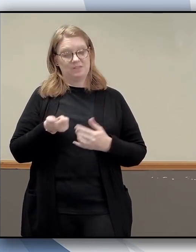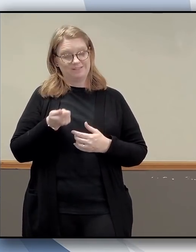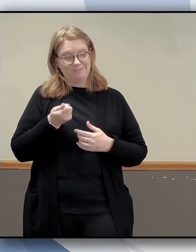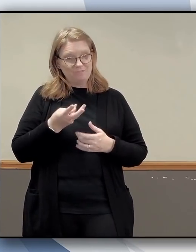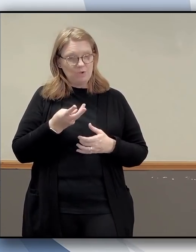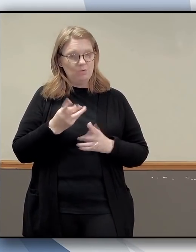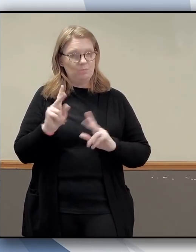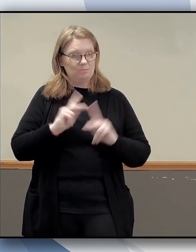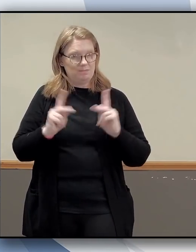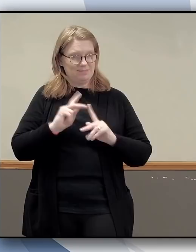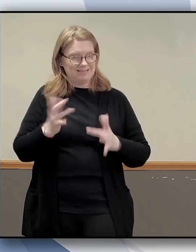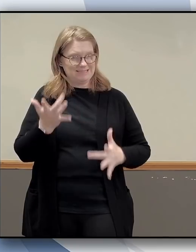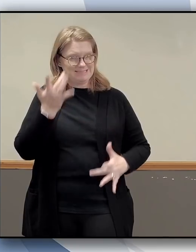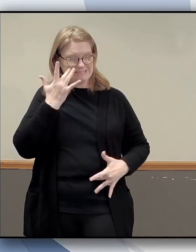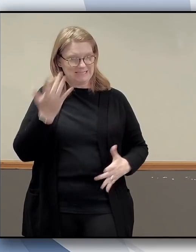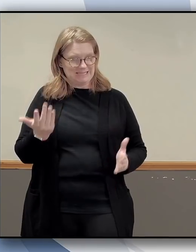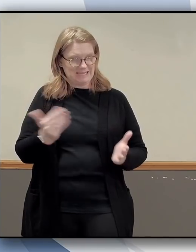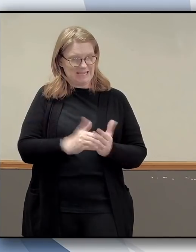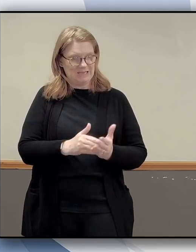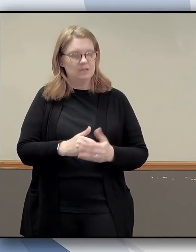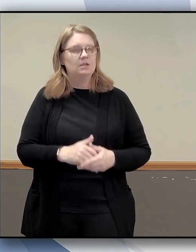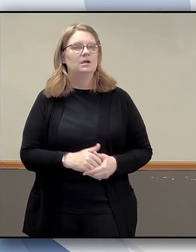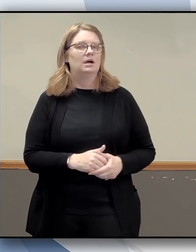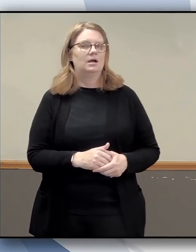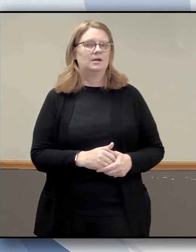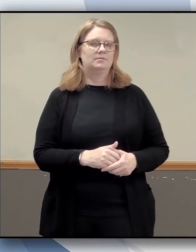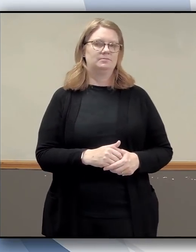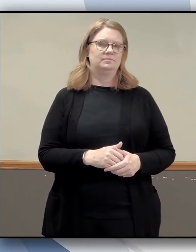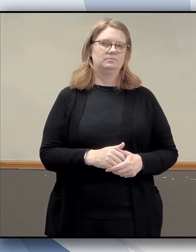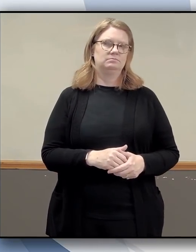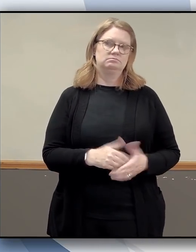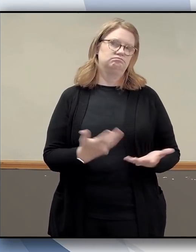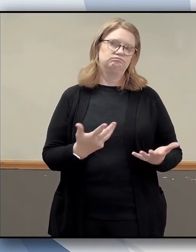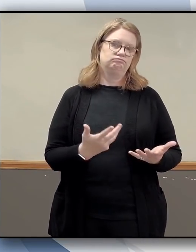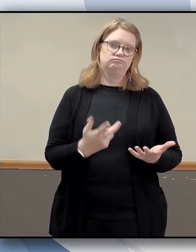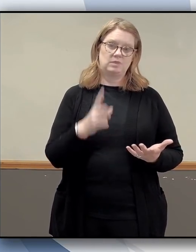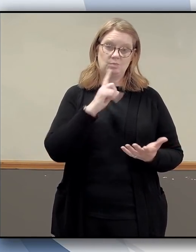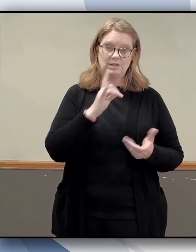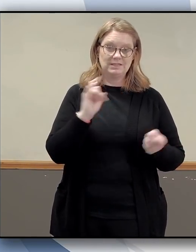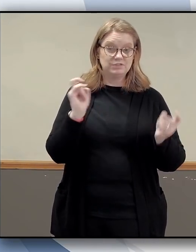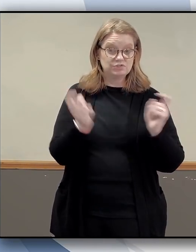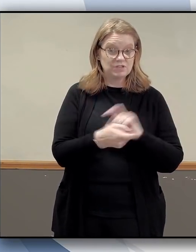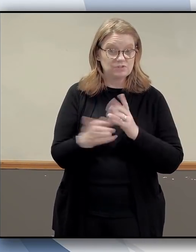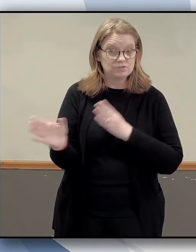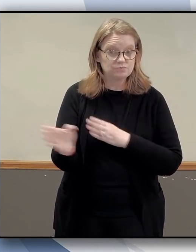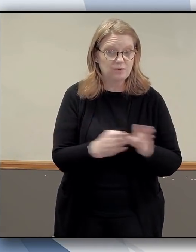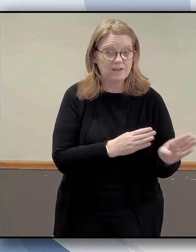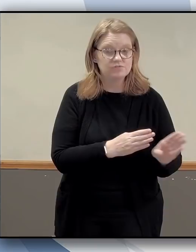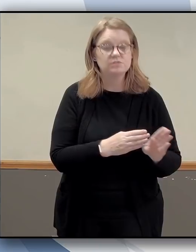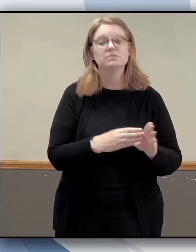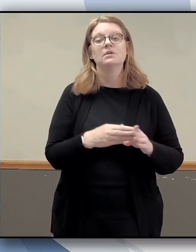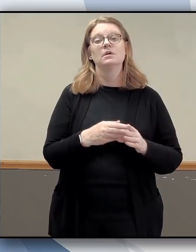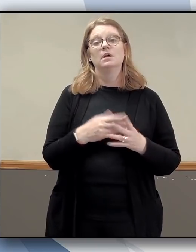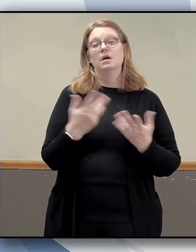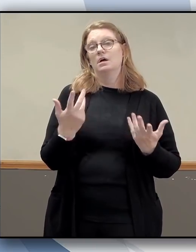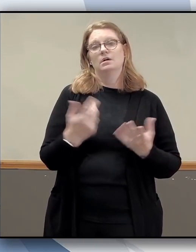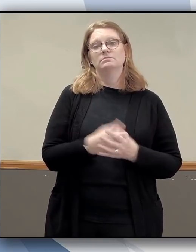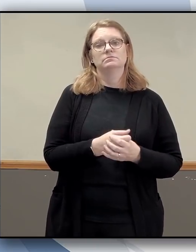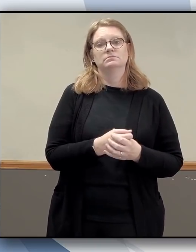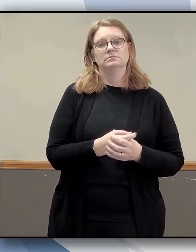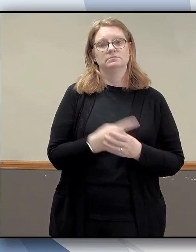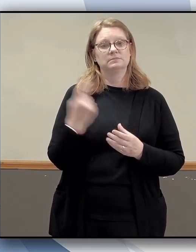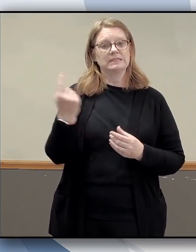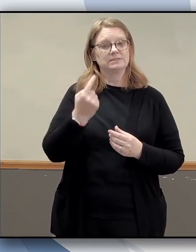reinfection. I don't think that would change our core strategies in terms of how we're approaching this, but it's certainly something we'll